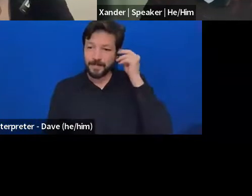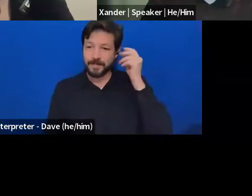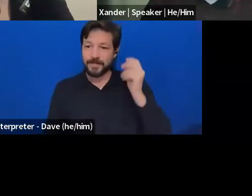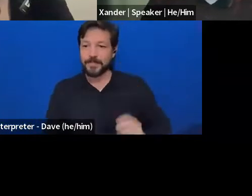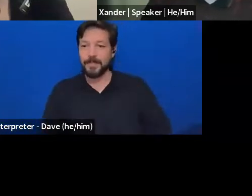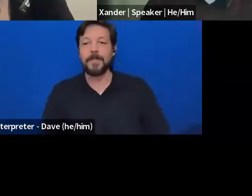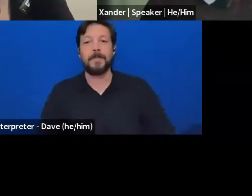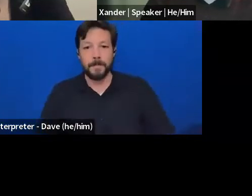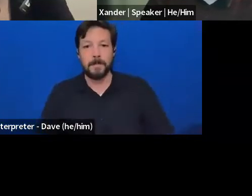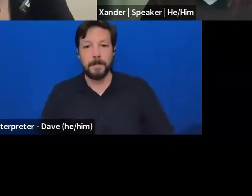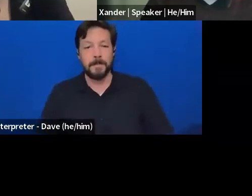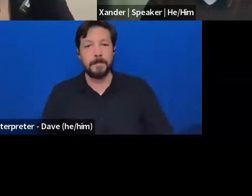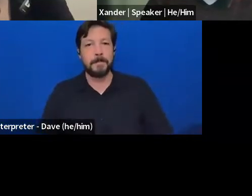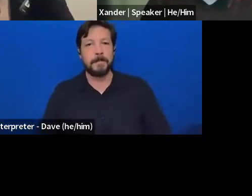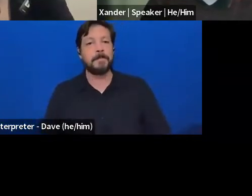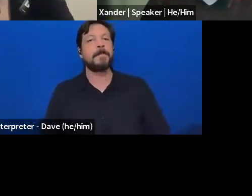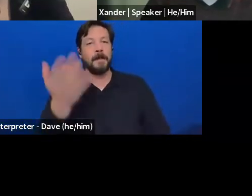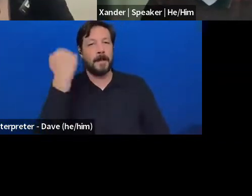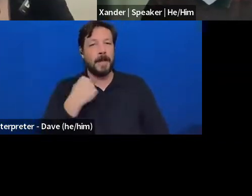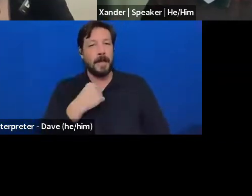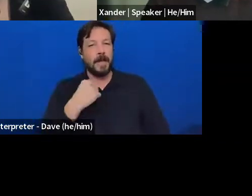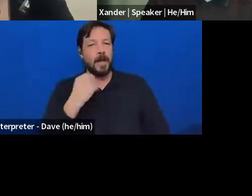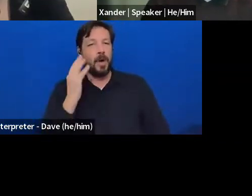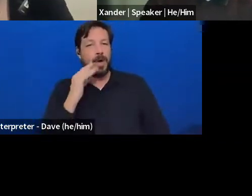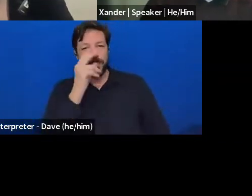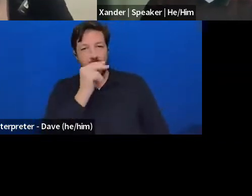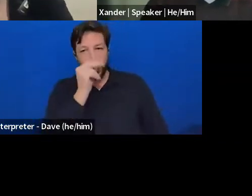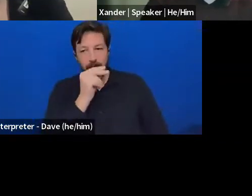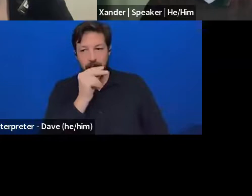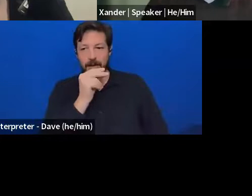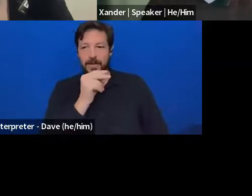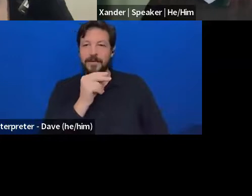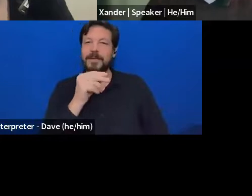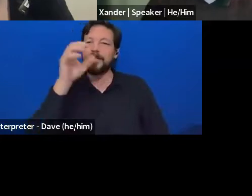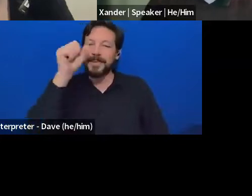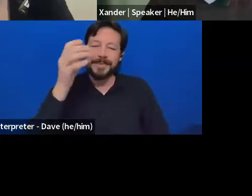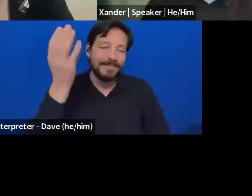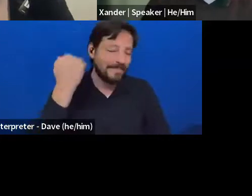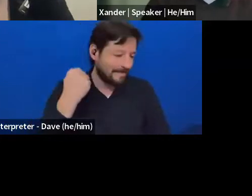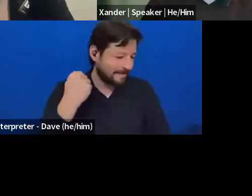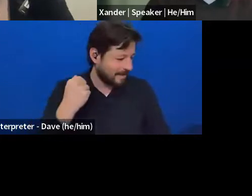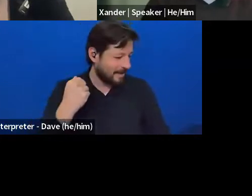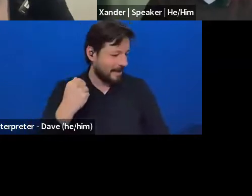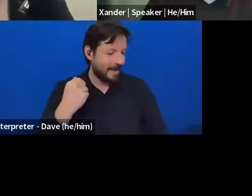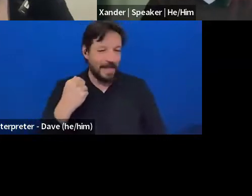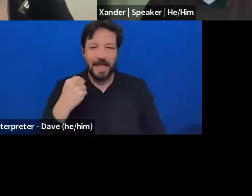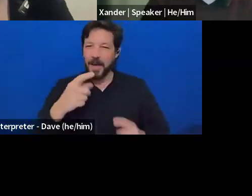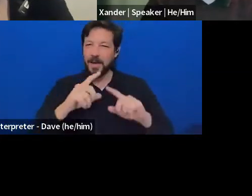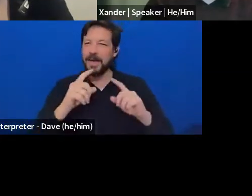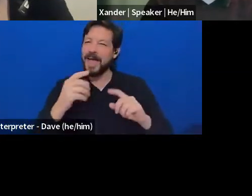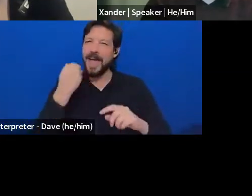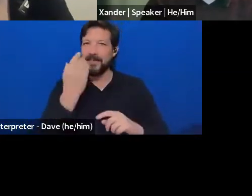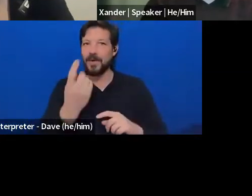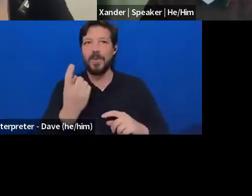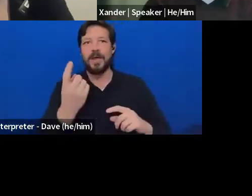Once again, when I was younger, we all remember when we were younger and we were going absolutely nuts whenever we saw